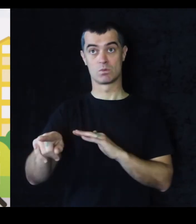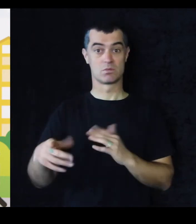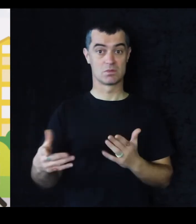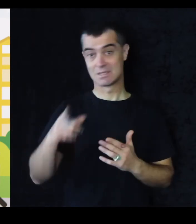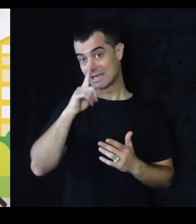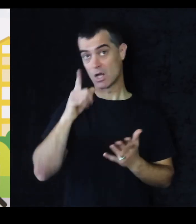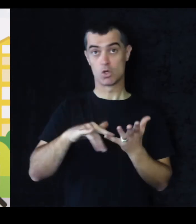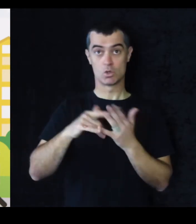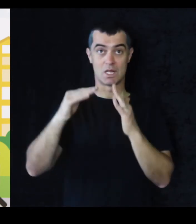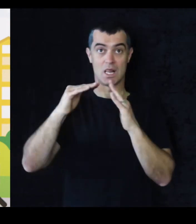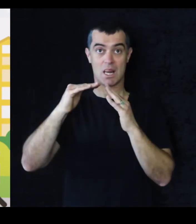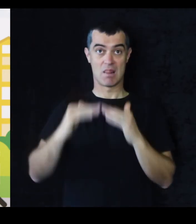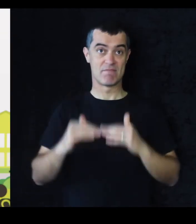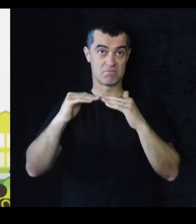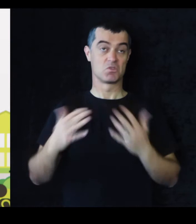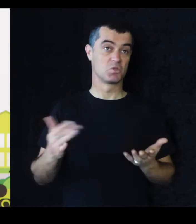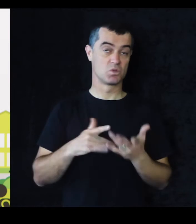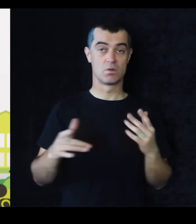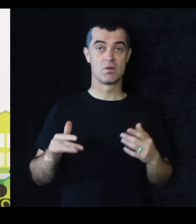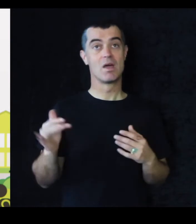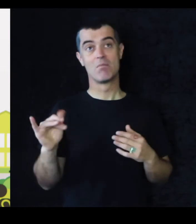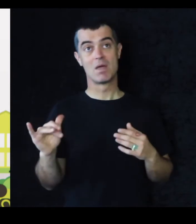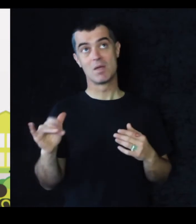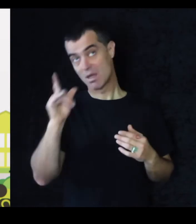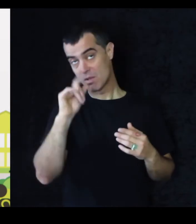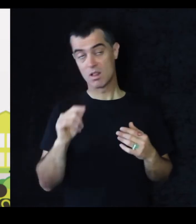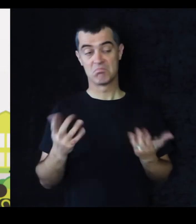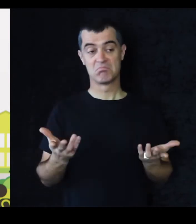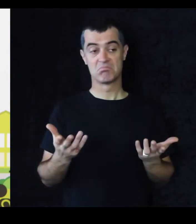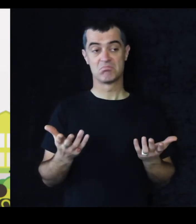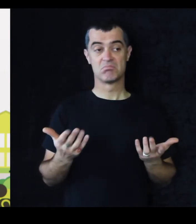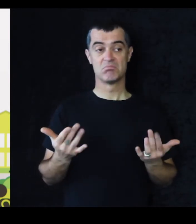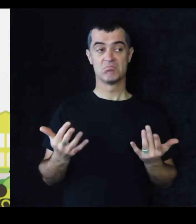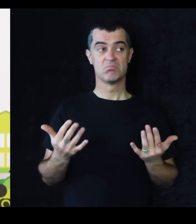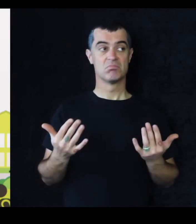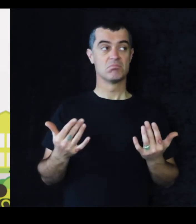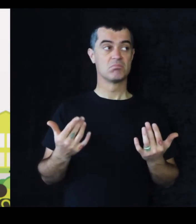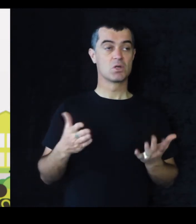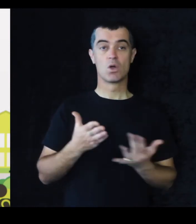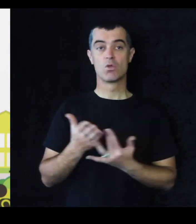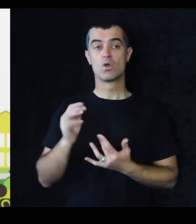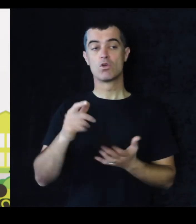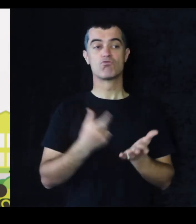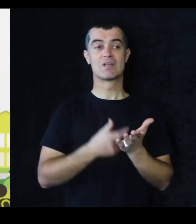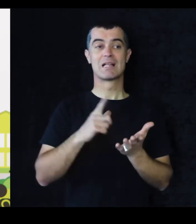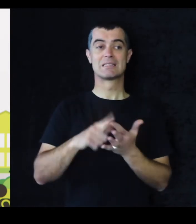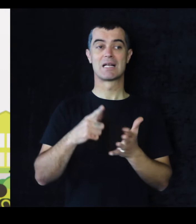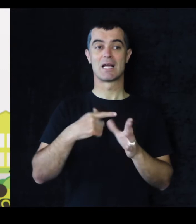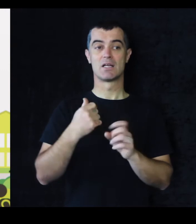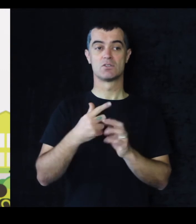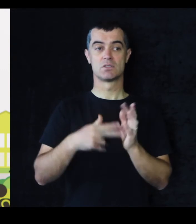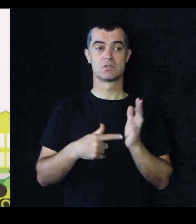you can't use the lift. So you might be able to go through your real estate